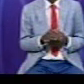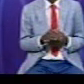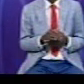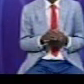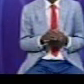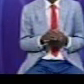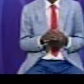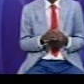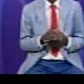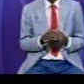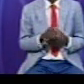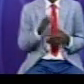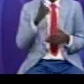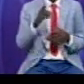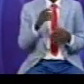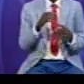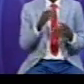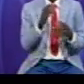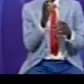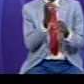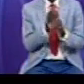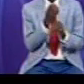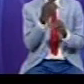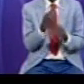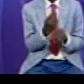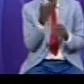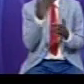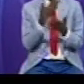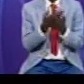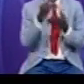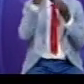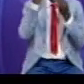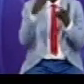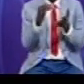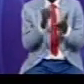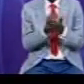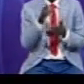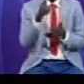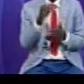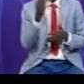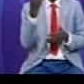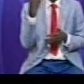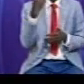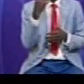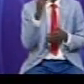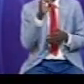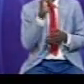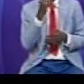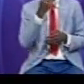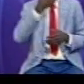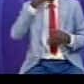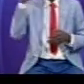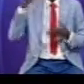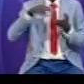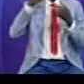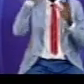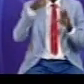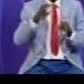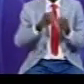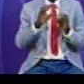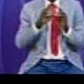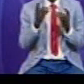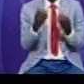felt maybe it was probably not for me, or probably at some point they would discover there was a result they didn't add and it was all a